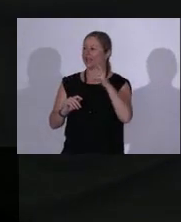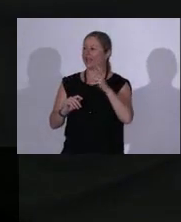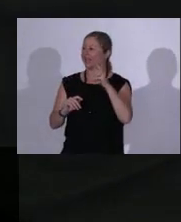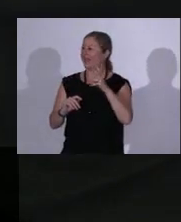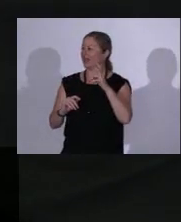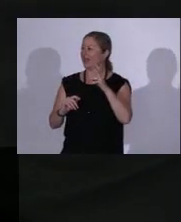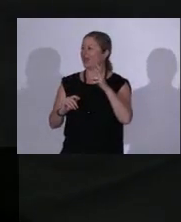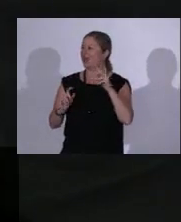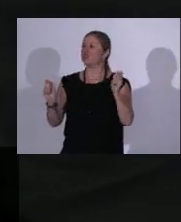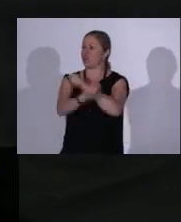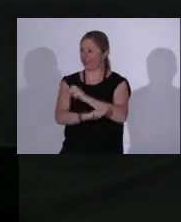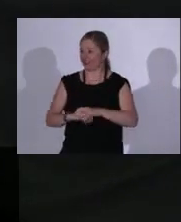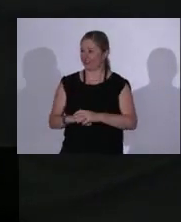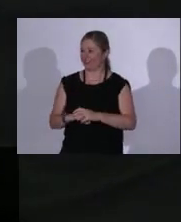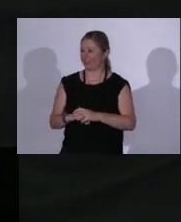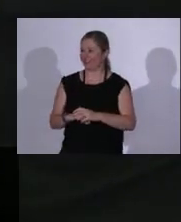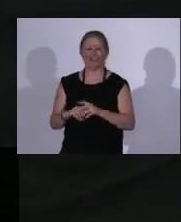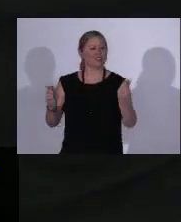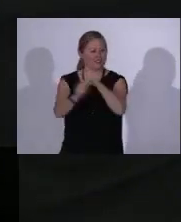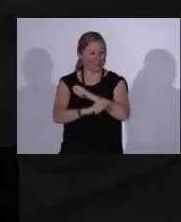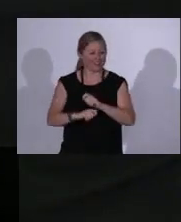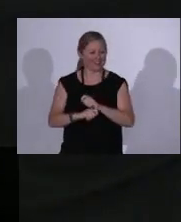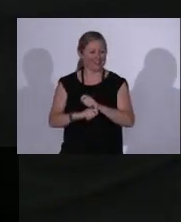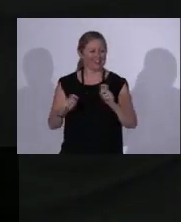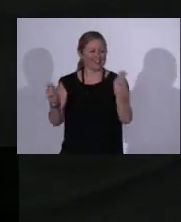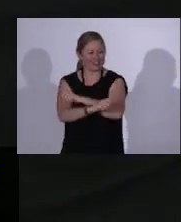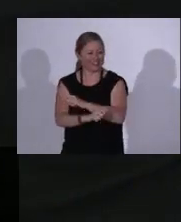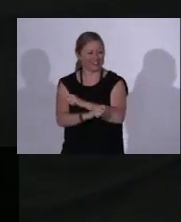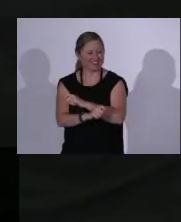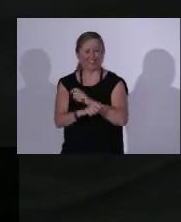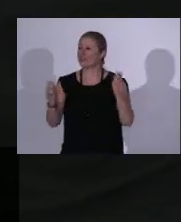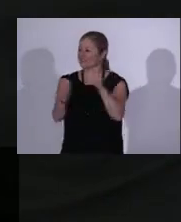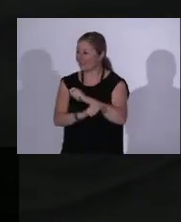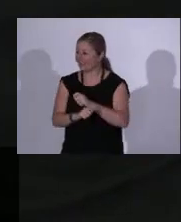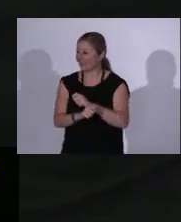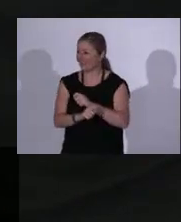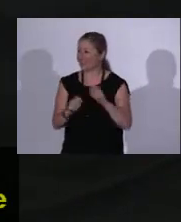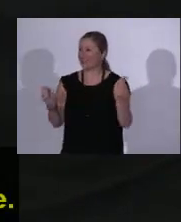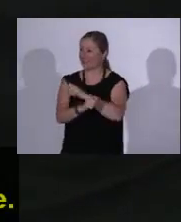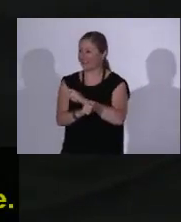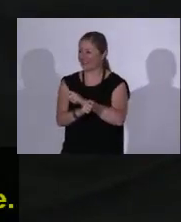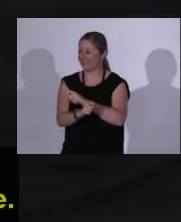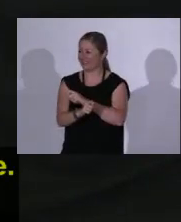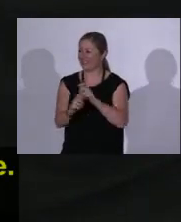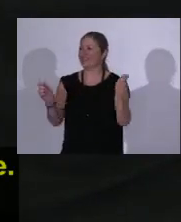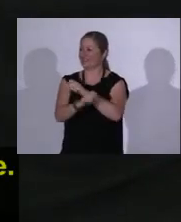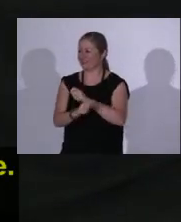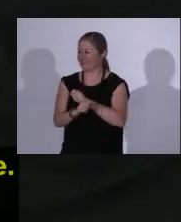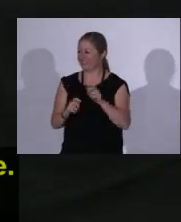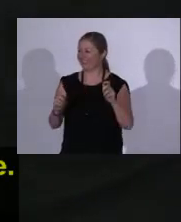get faster. Change. Change. Change. Change. Change.